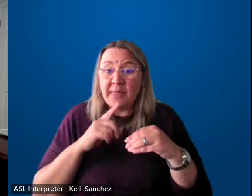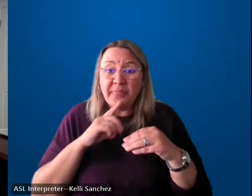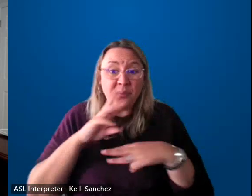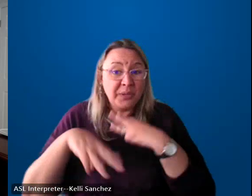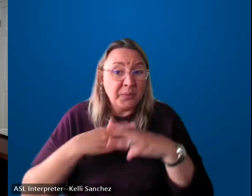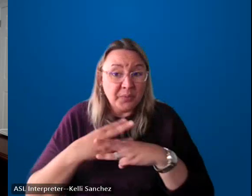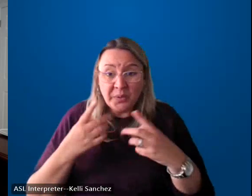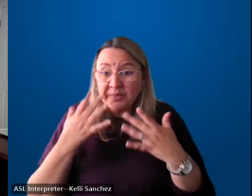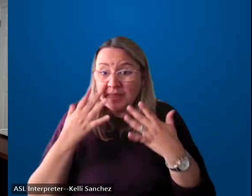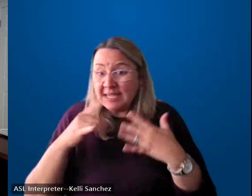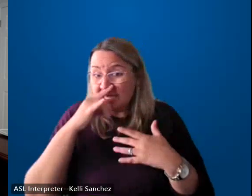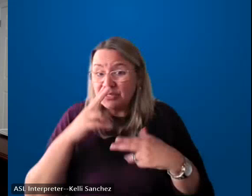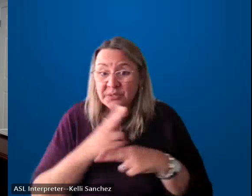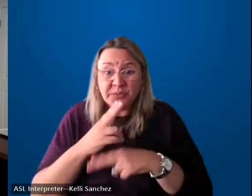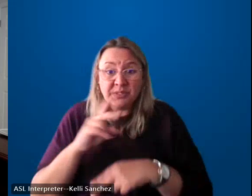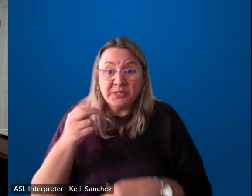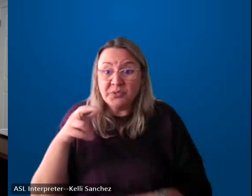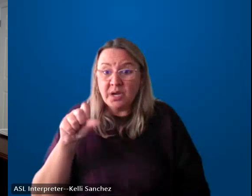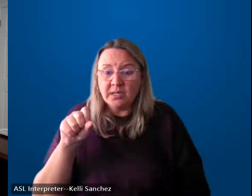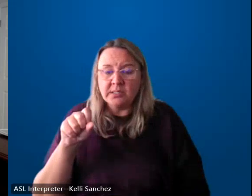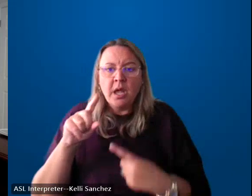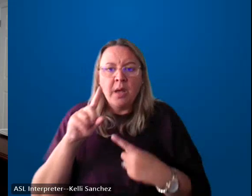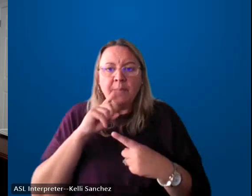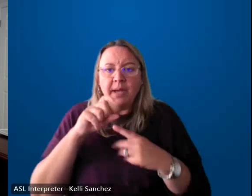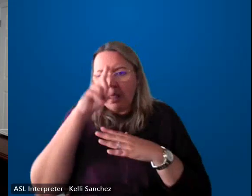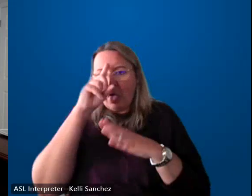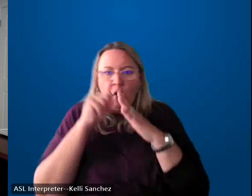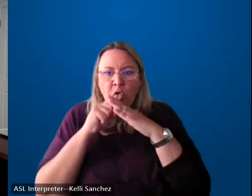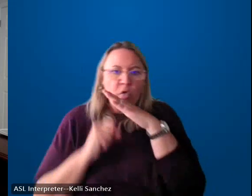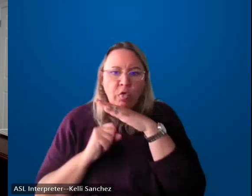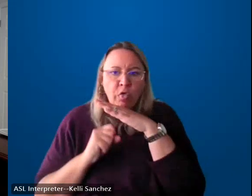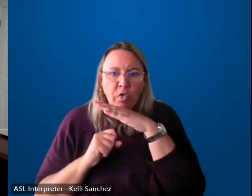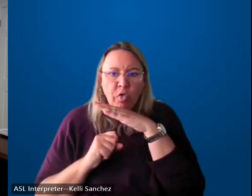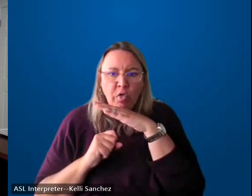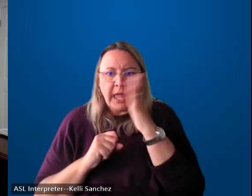using drugs, but burying our heads in the sand is not a solution.